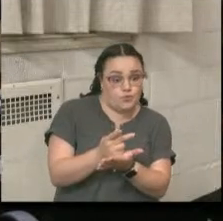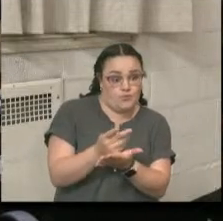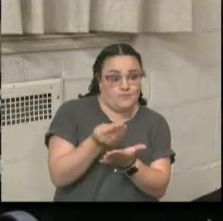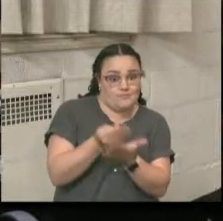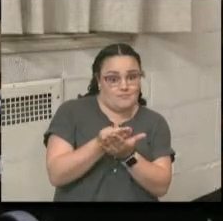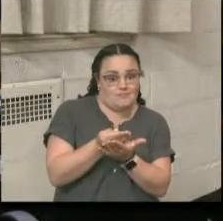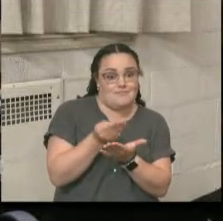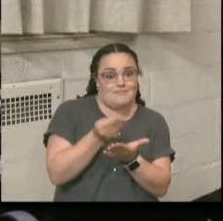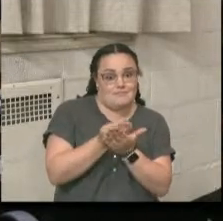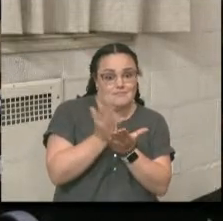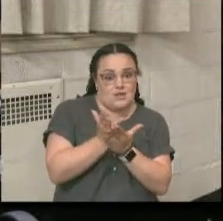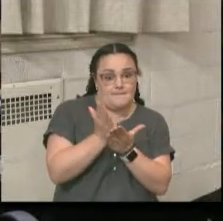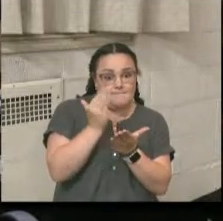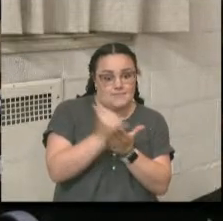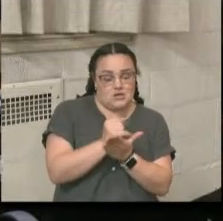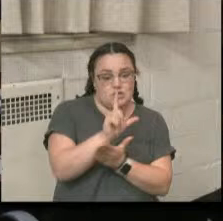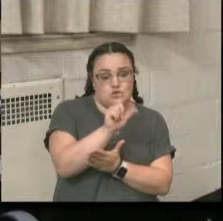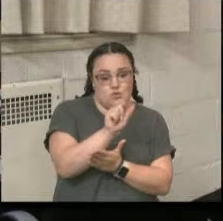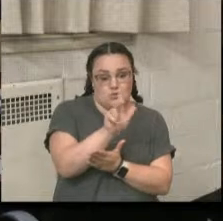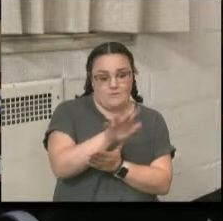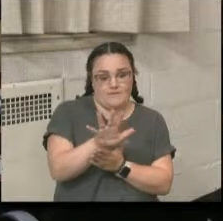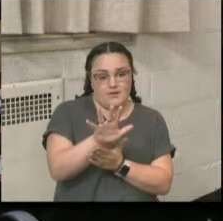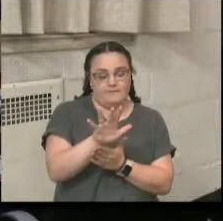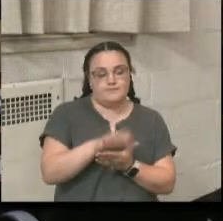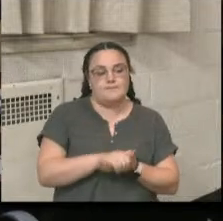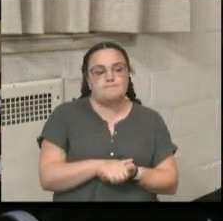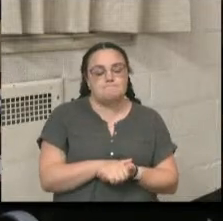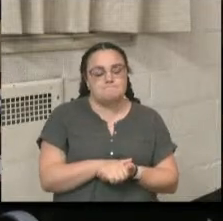year 25 budget?